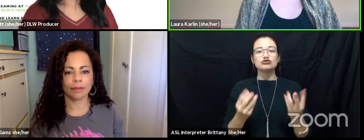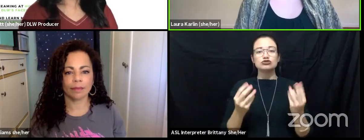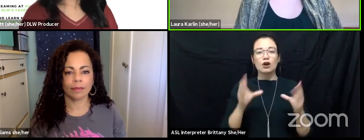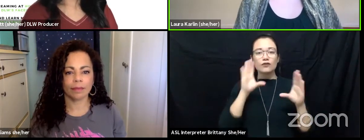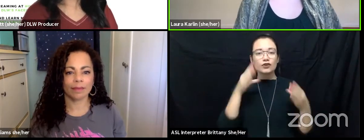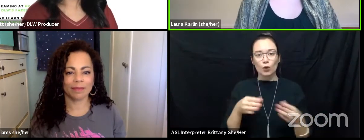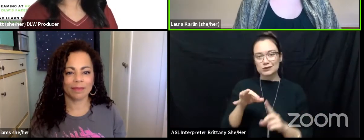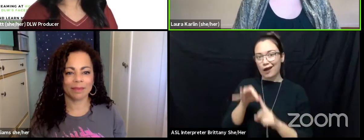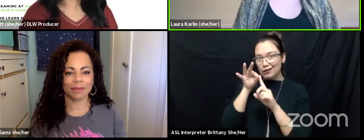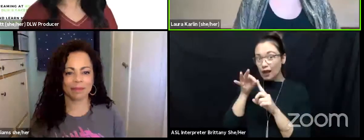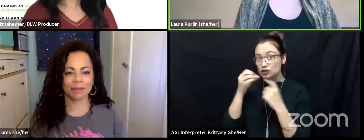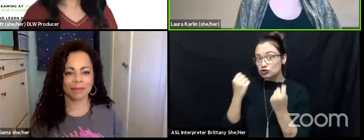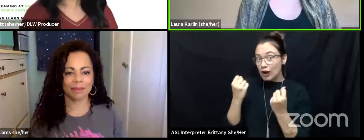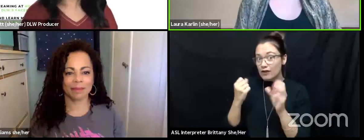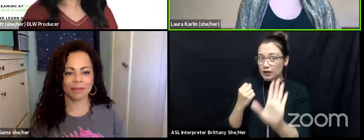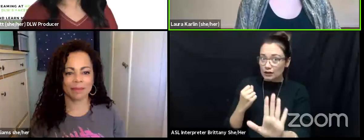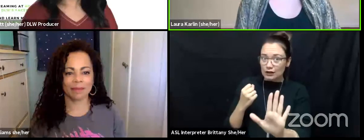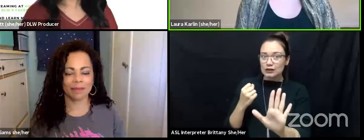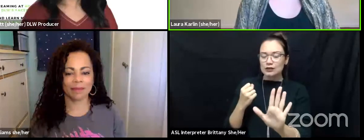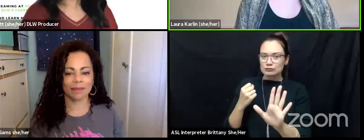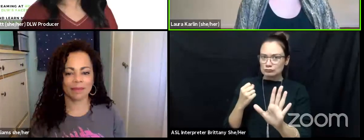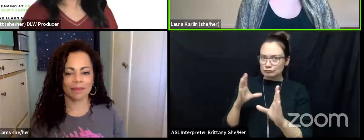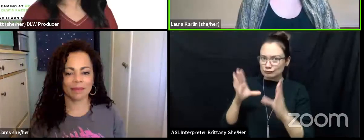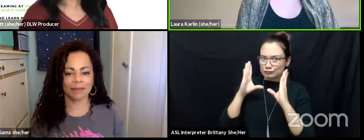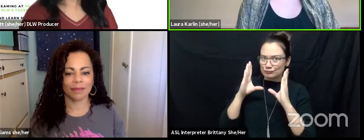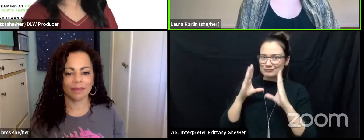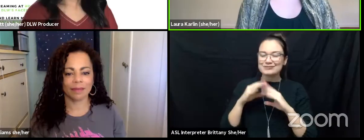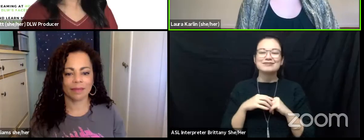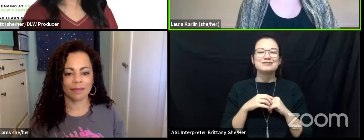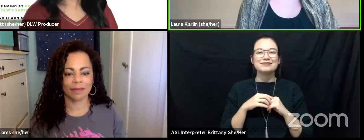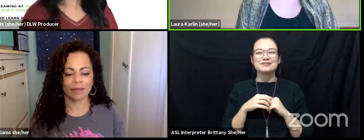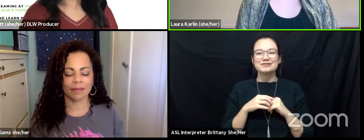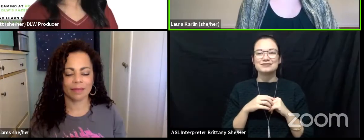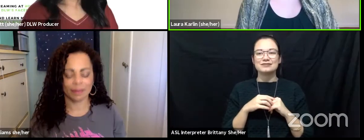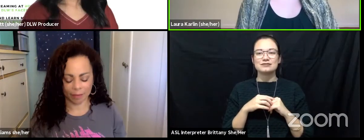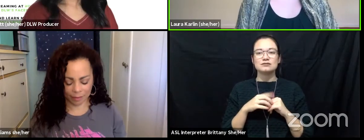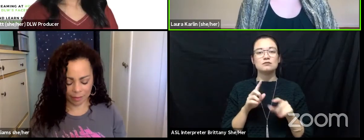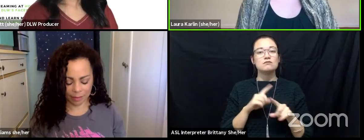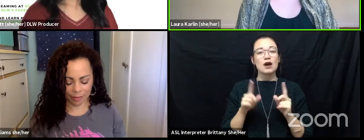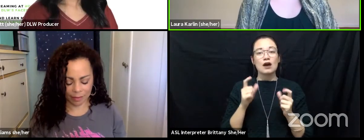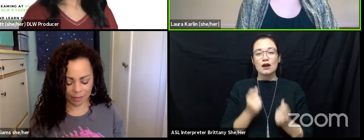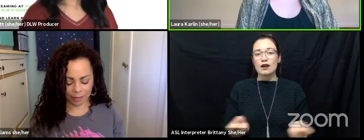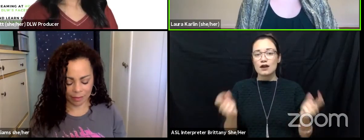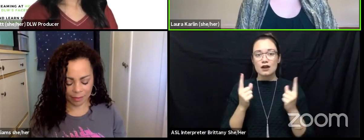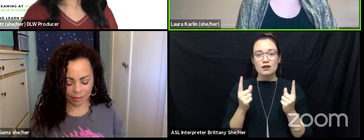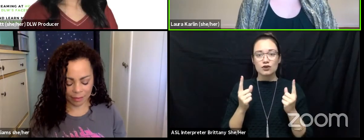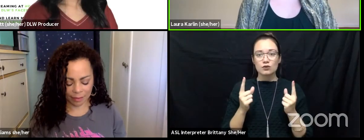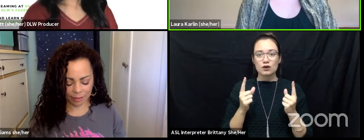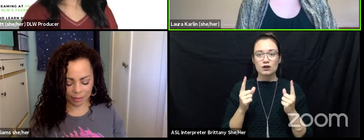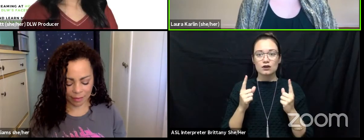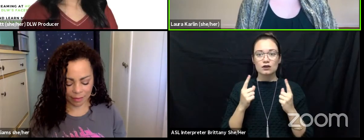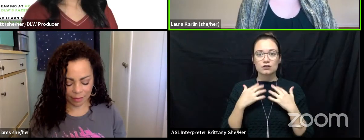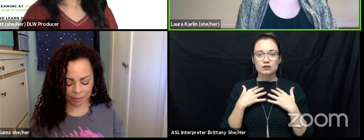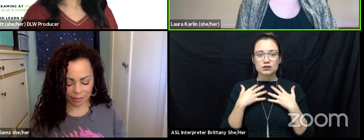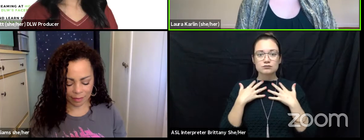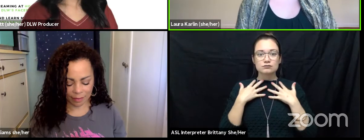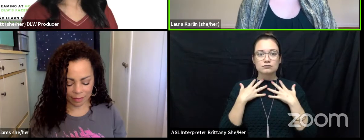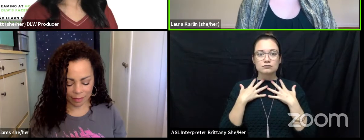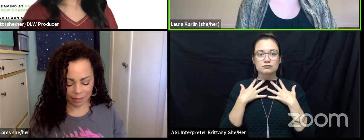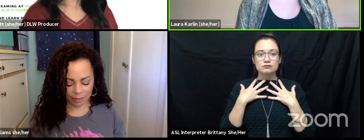driving, in which case, sharpen up. And everyone, at the bottom of your next exhale, take